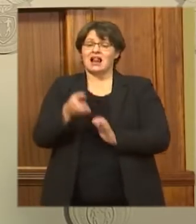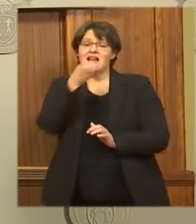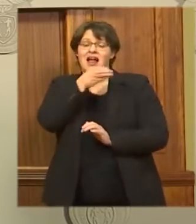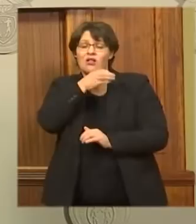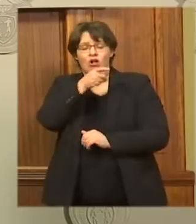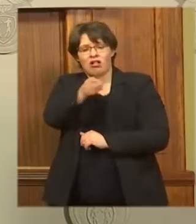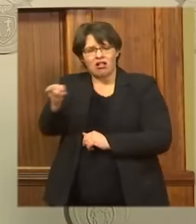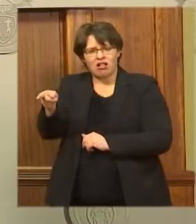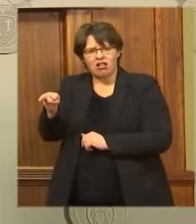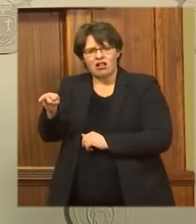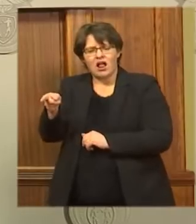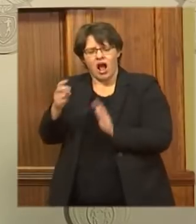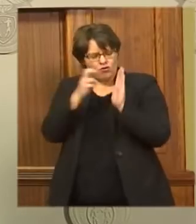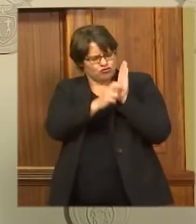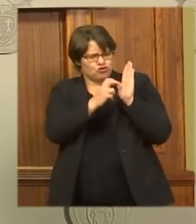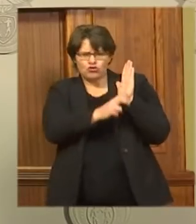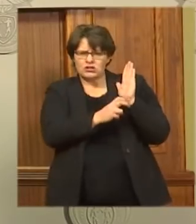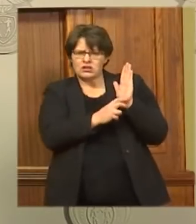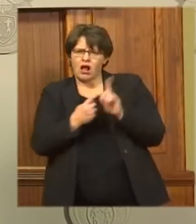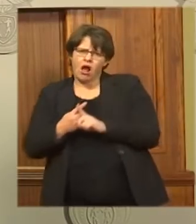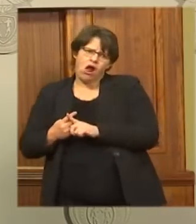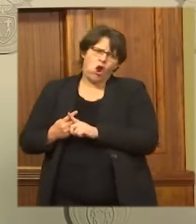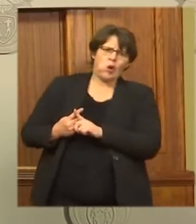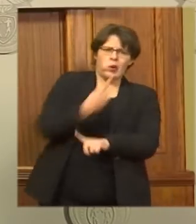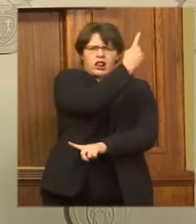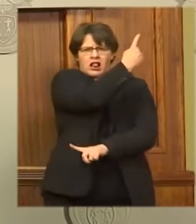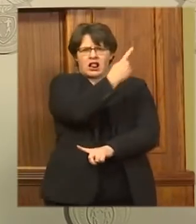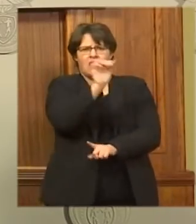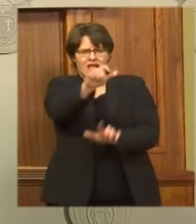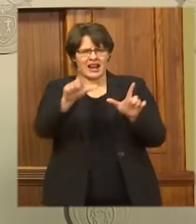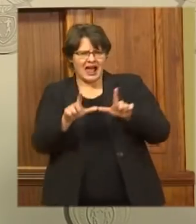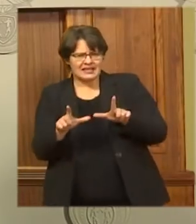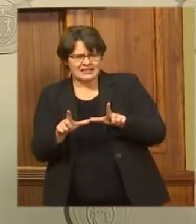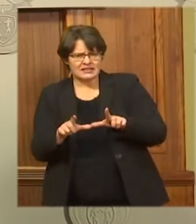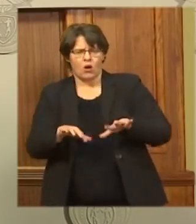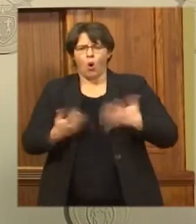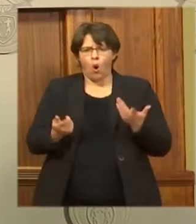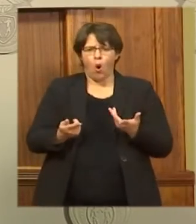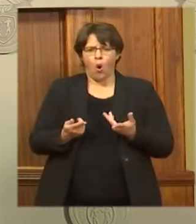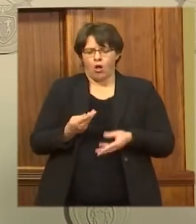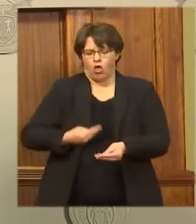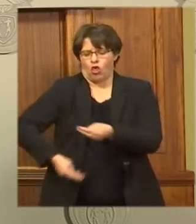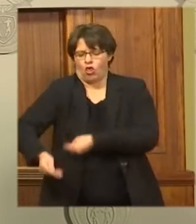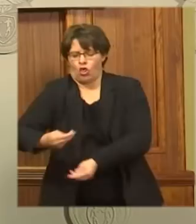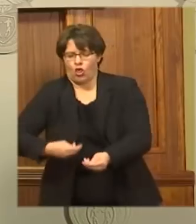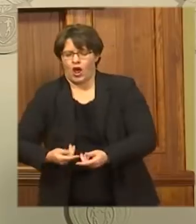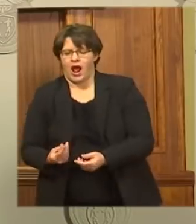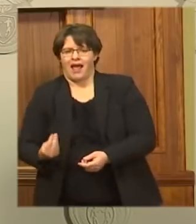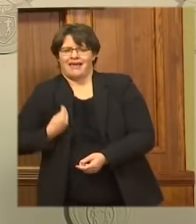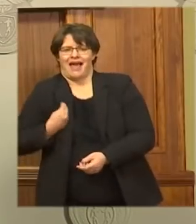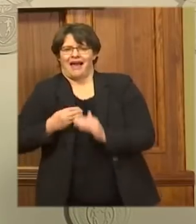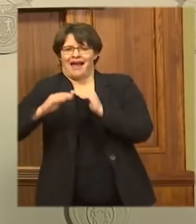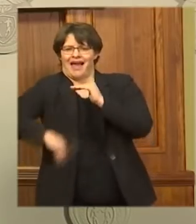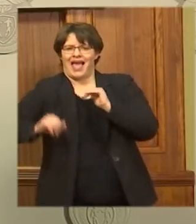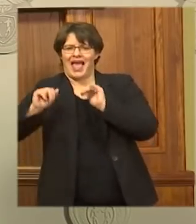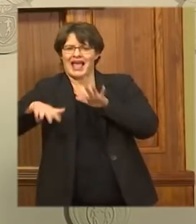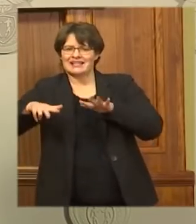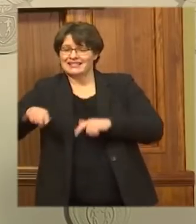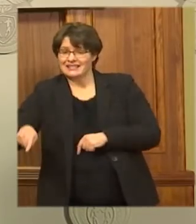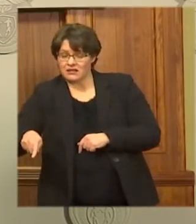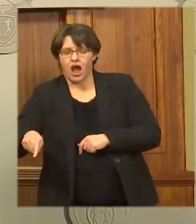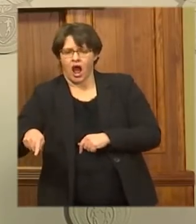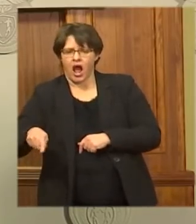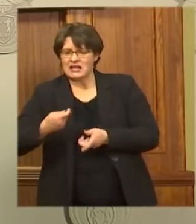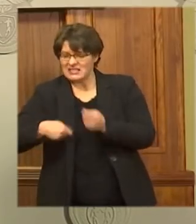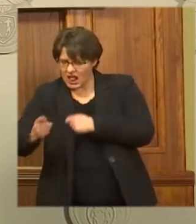that violate the terms of their licenses and who sell alcohol to those who are underage.